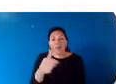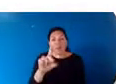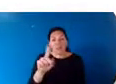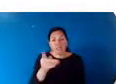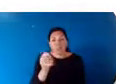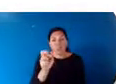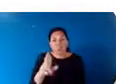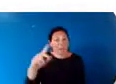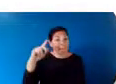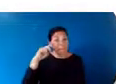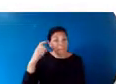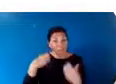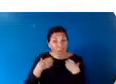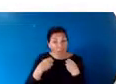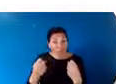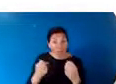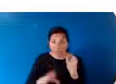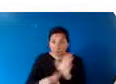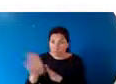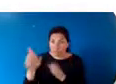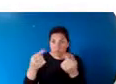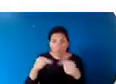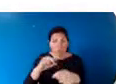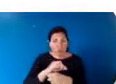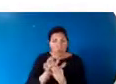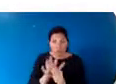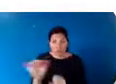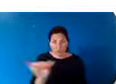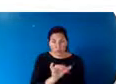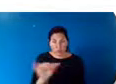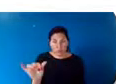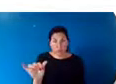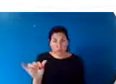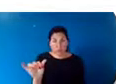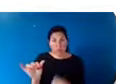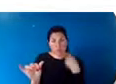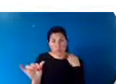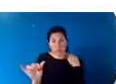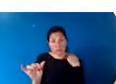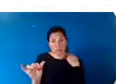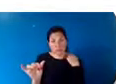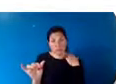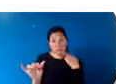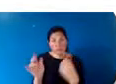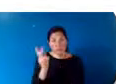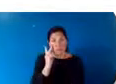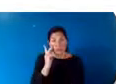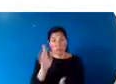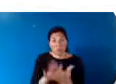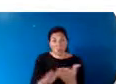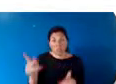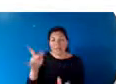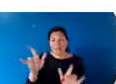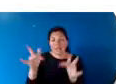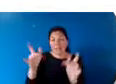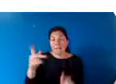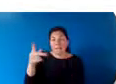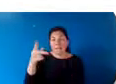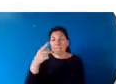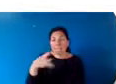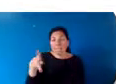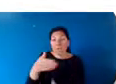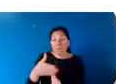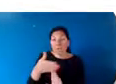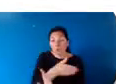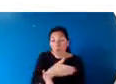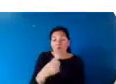Mental health became a rampant problem during COVID, particularly in places like colleges. And what you see here is the light pink is before the pandemic. The red is after